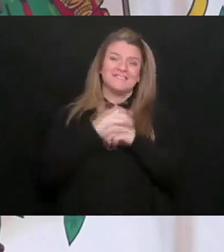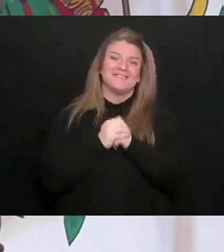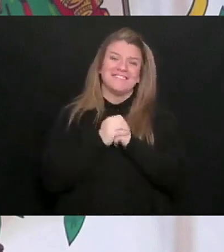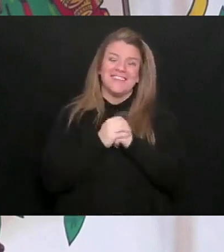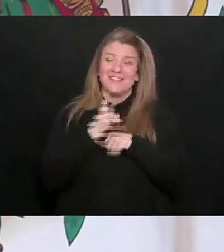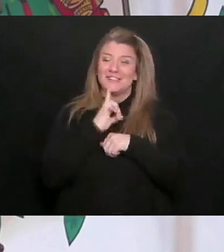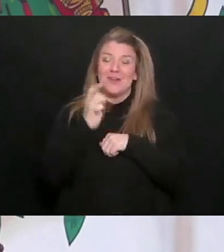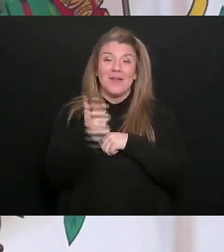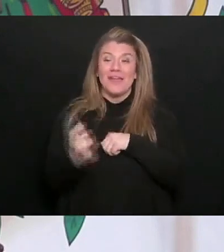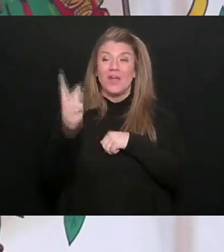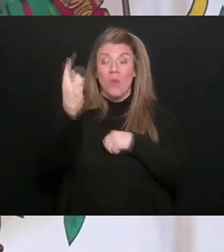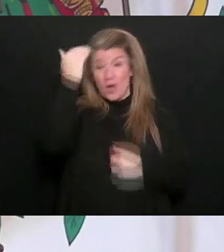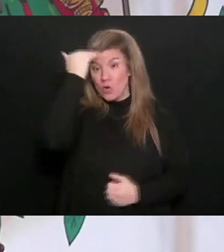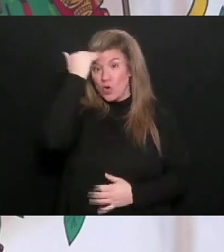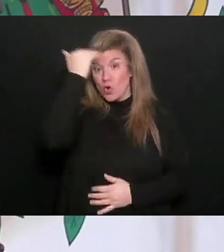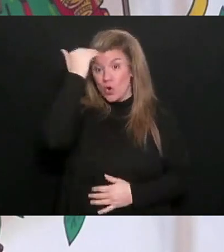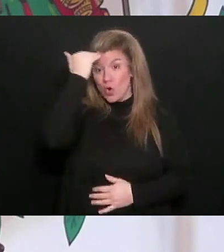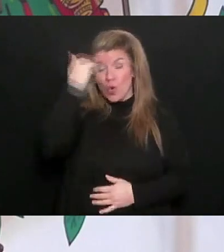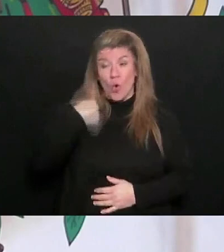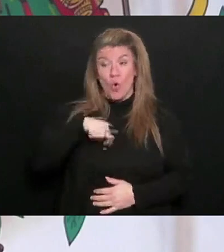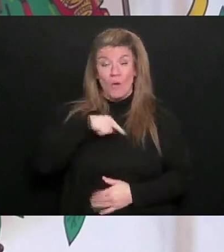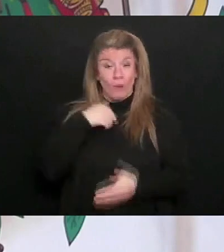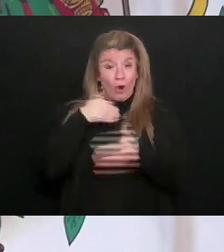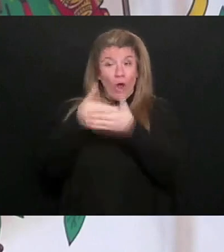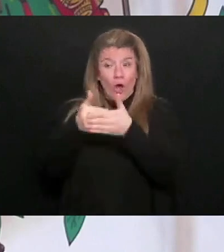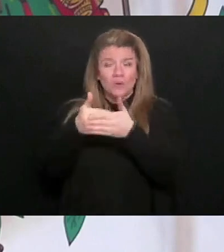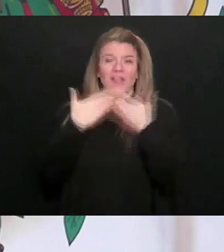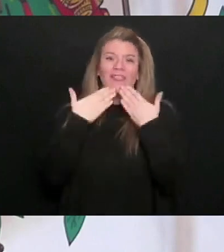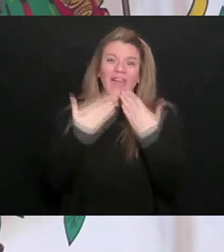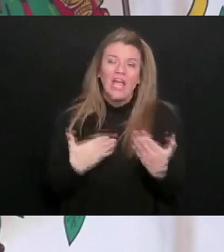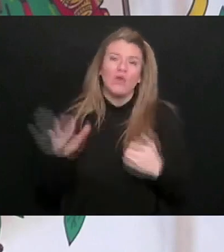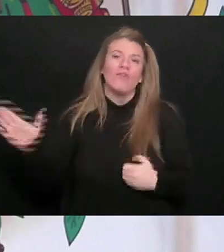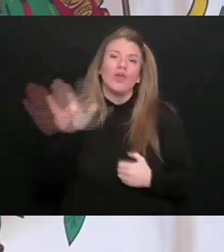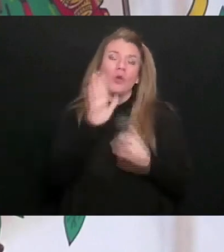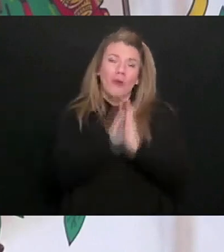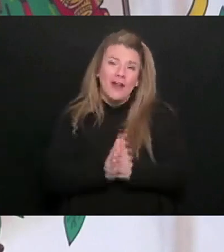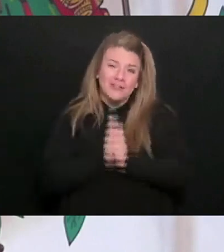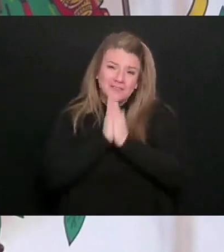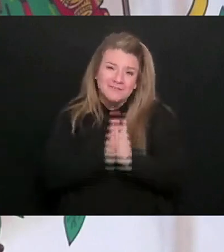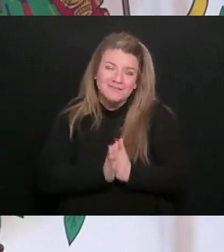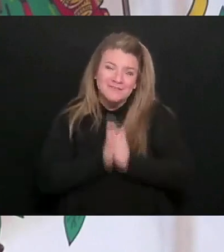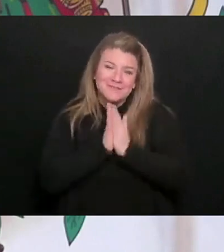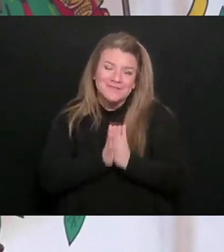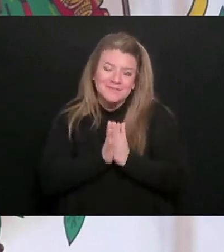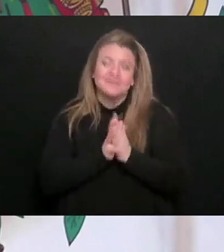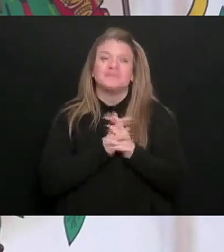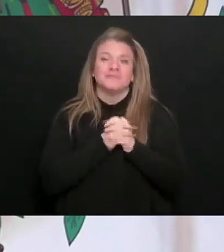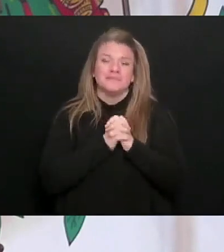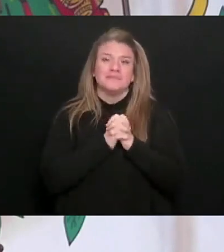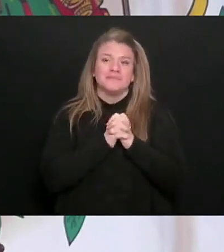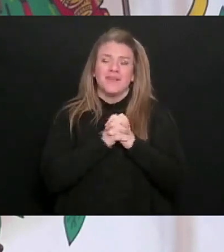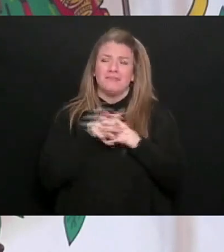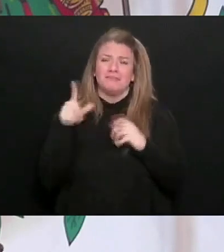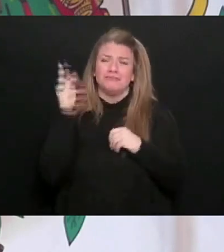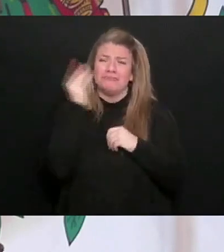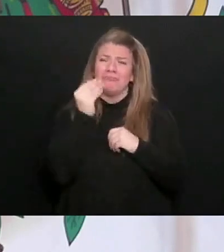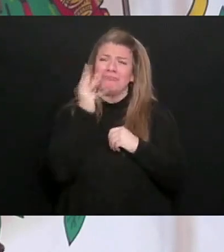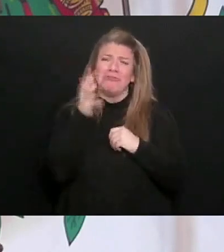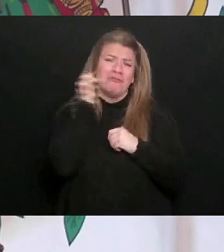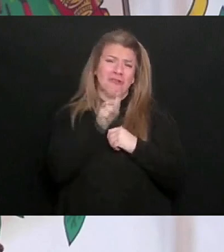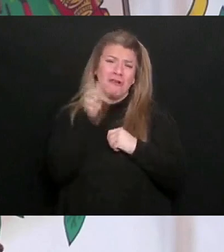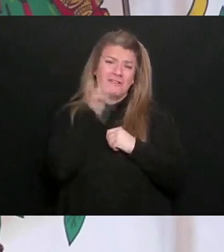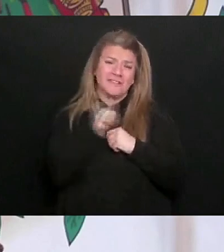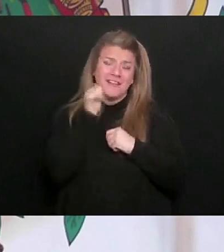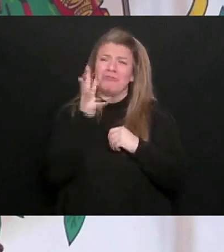anyone that knew that we were close and everything, thank you for your prayers, and she's just a beautiful little girl. So